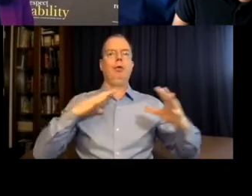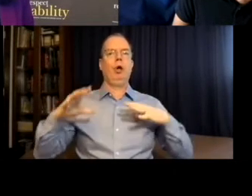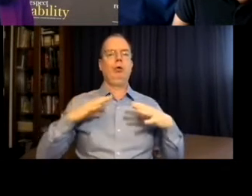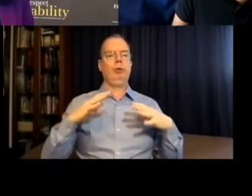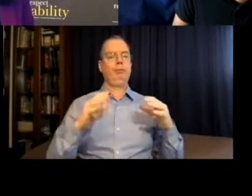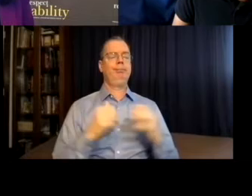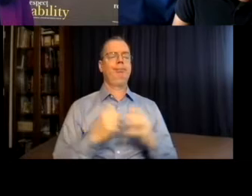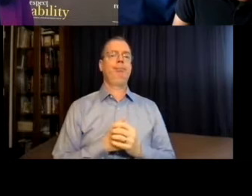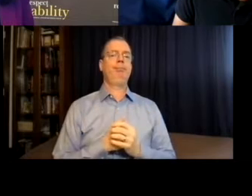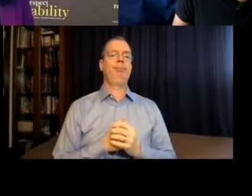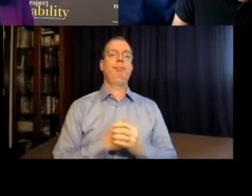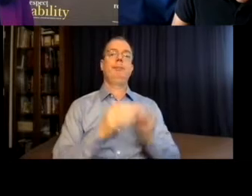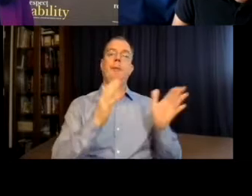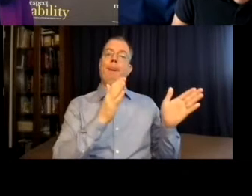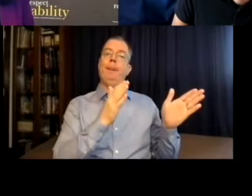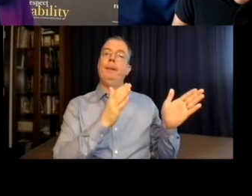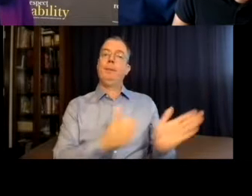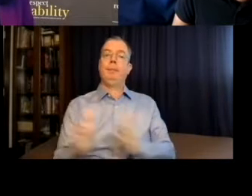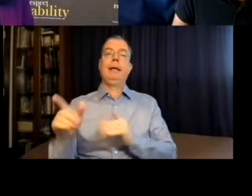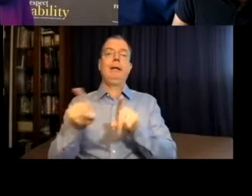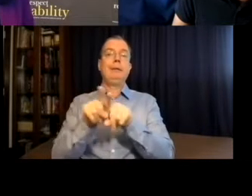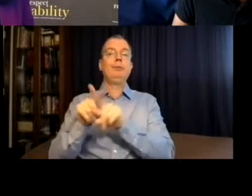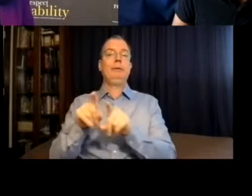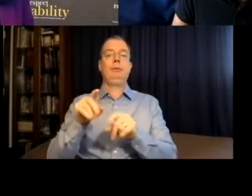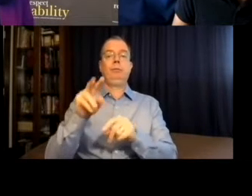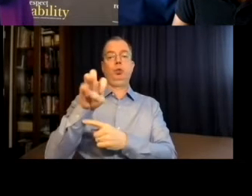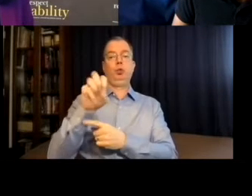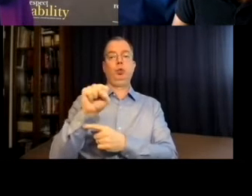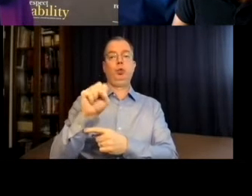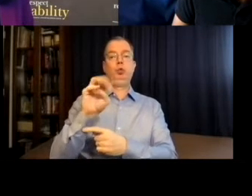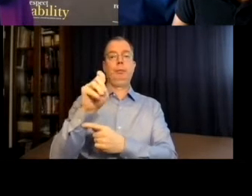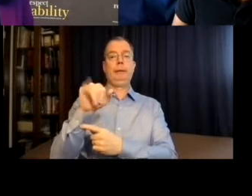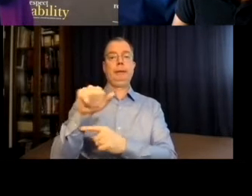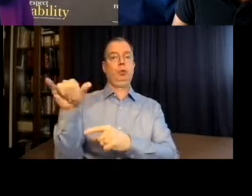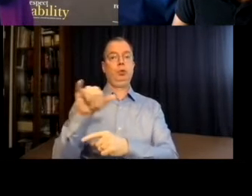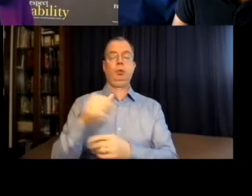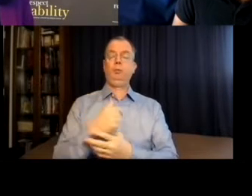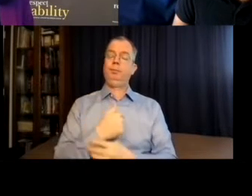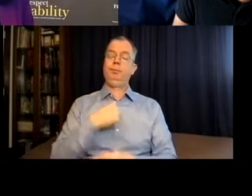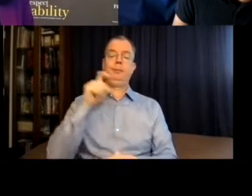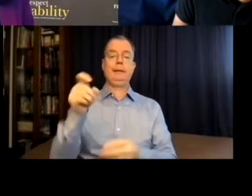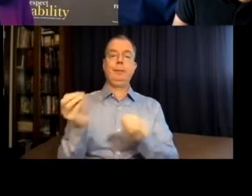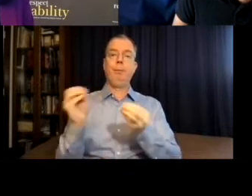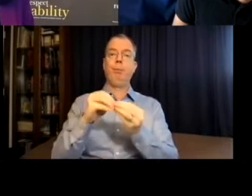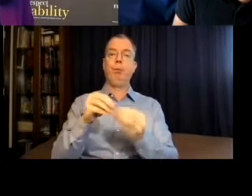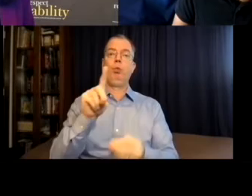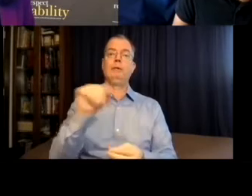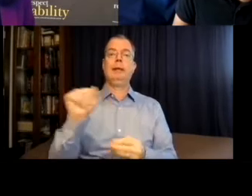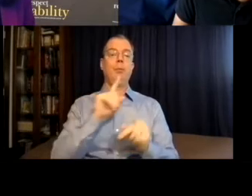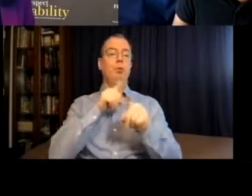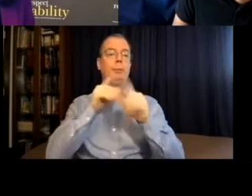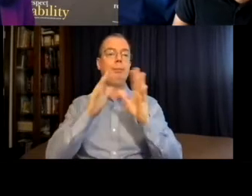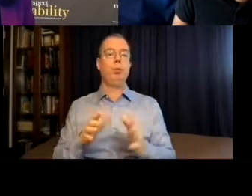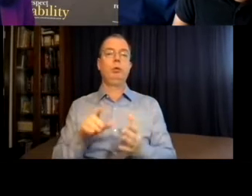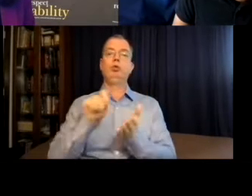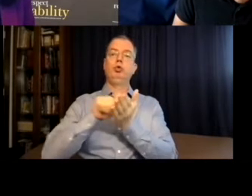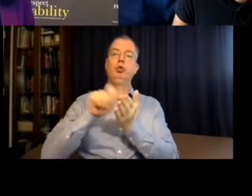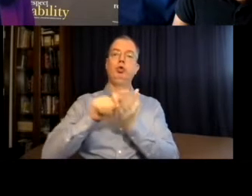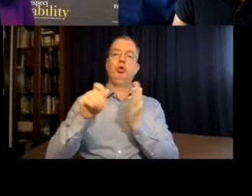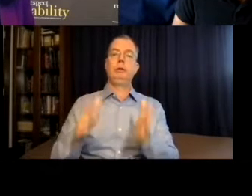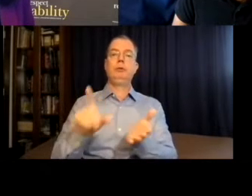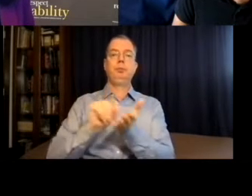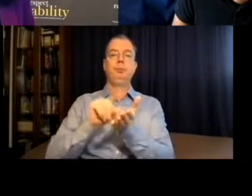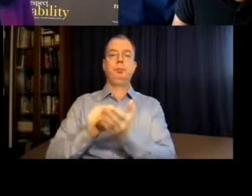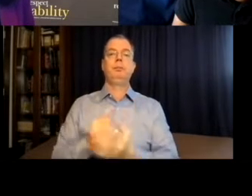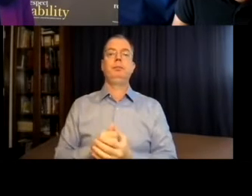We will keep working in Hollywood, and our plan is to do more with news media as well. There should be people with